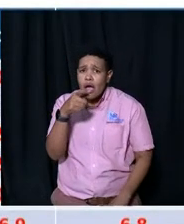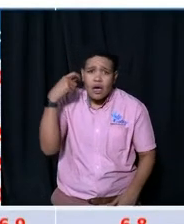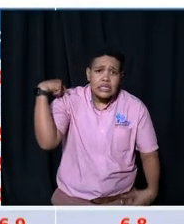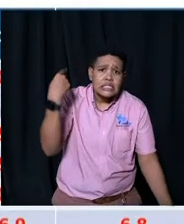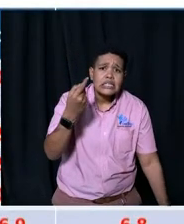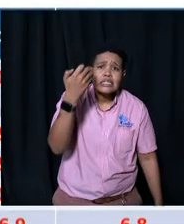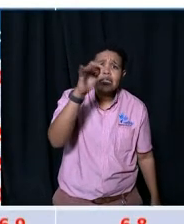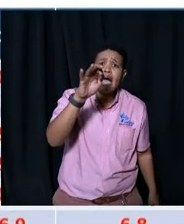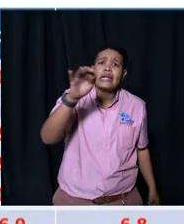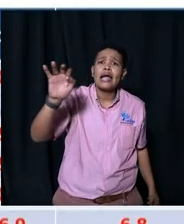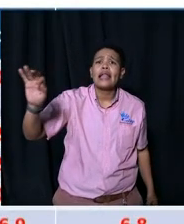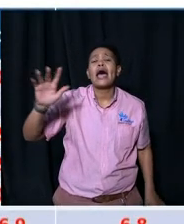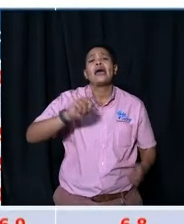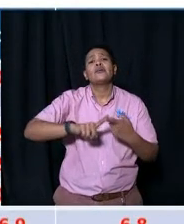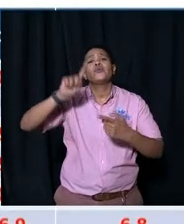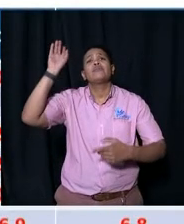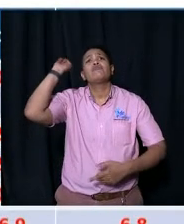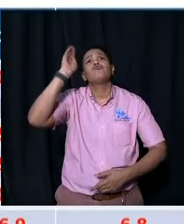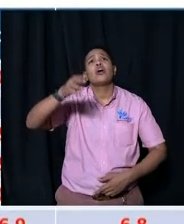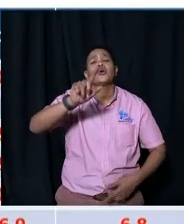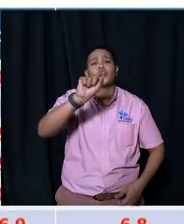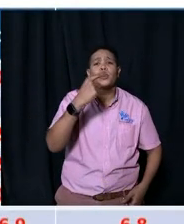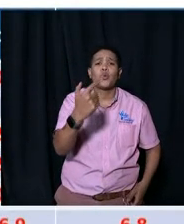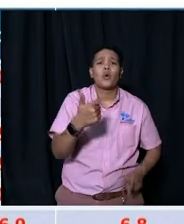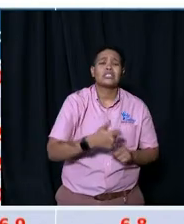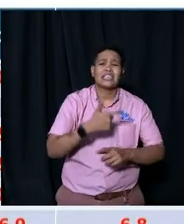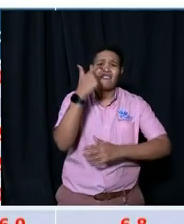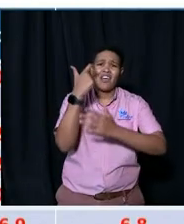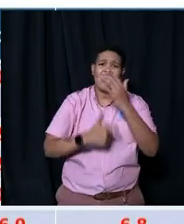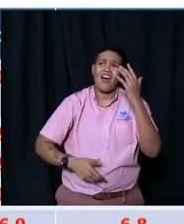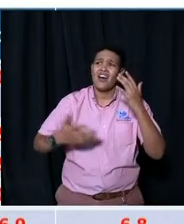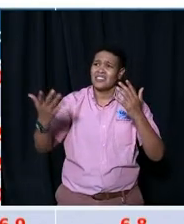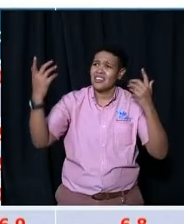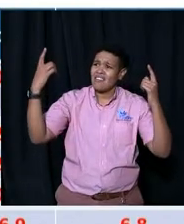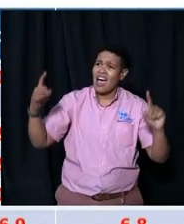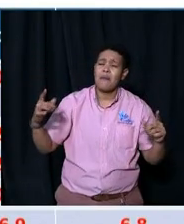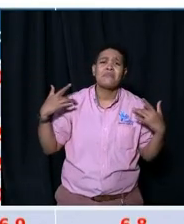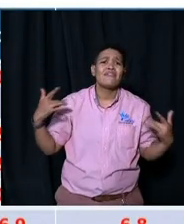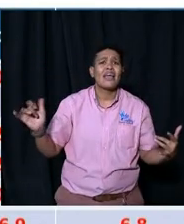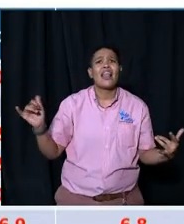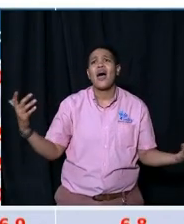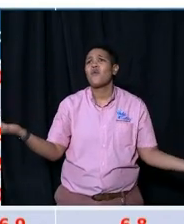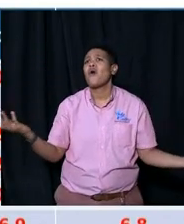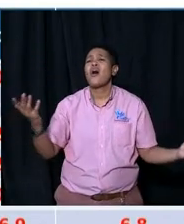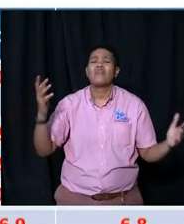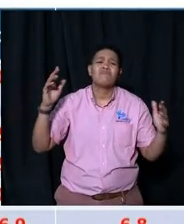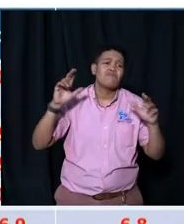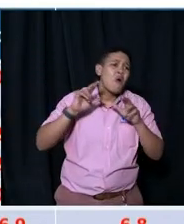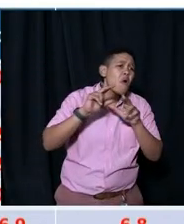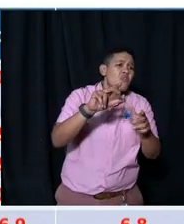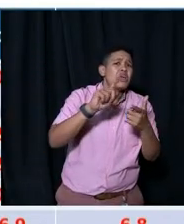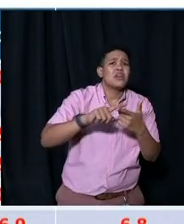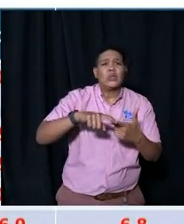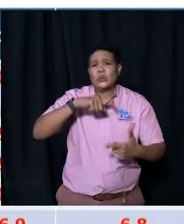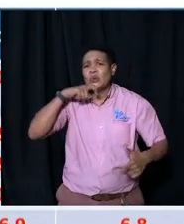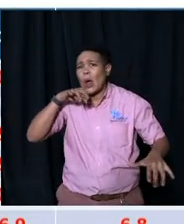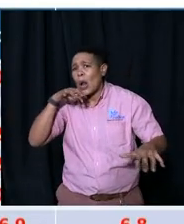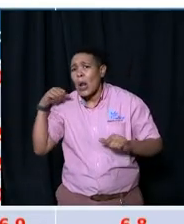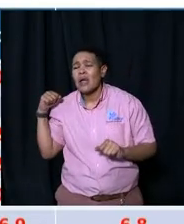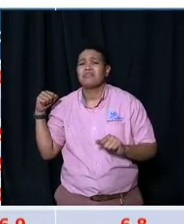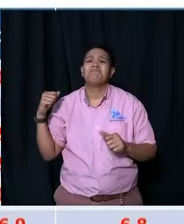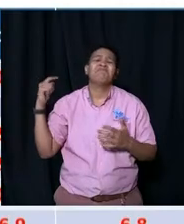since 1999 to 2021, the cost of extreme events such as hurricanes, droughts, floods, etc., cost